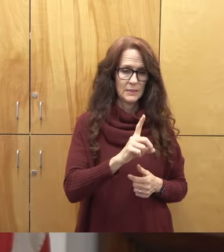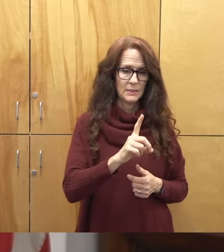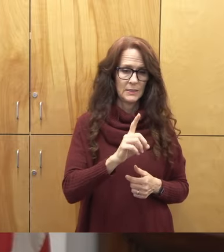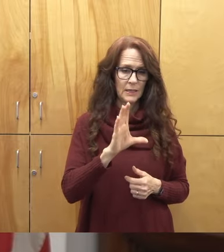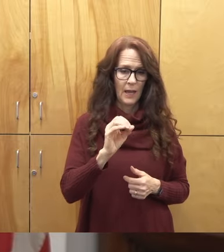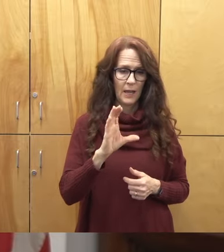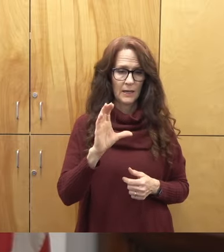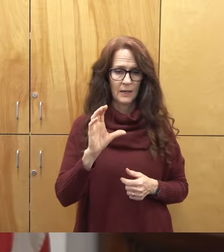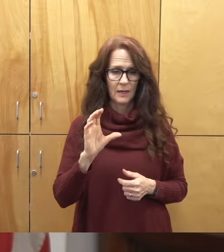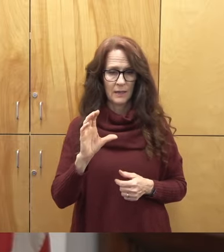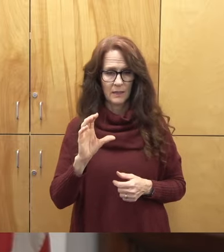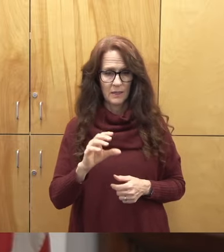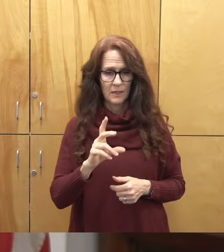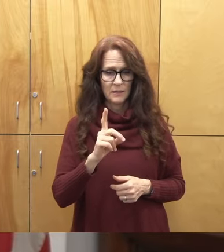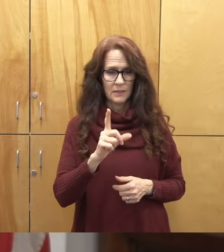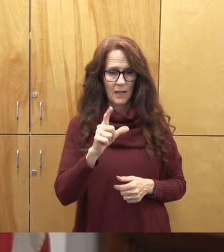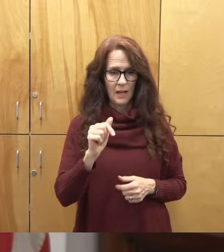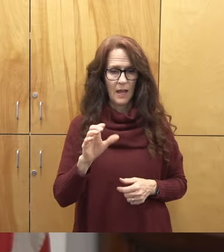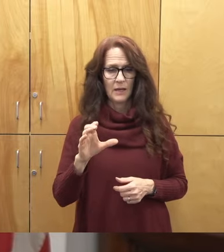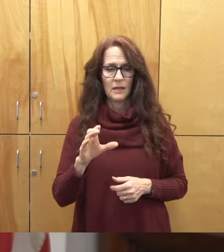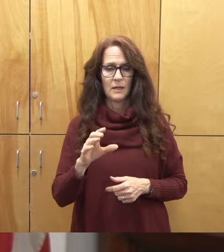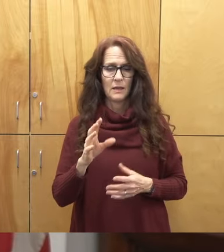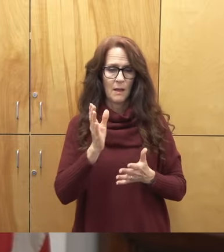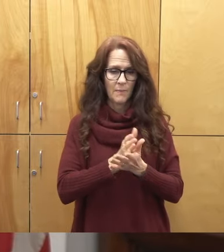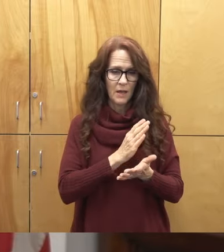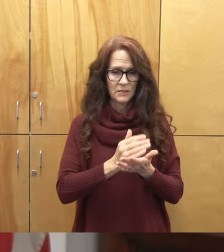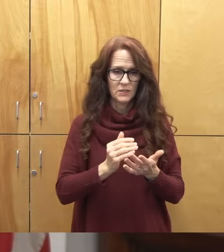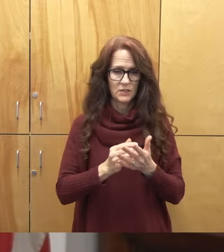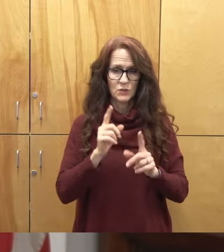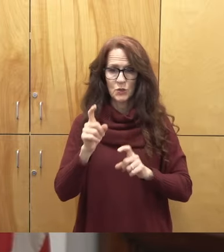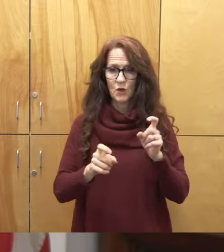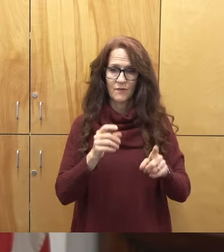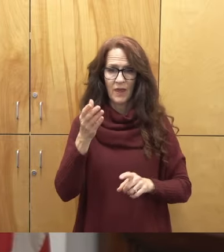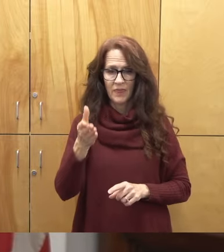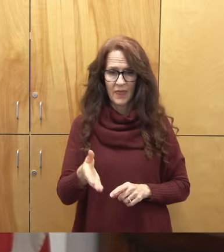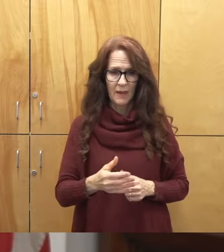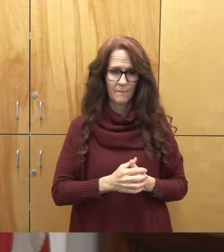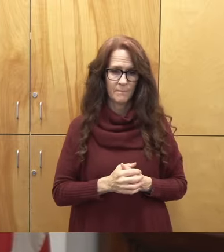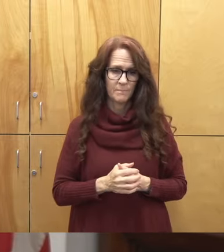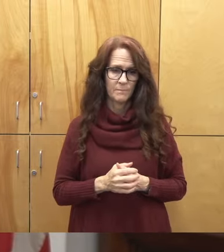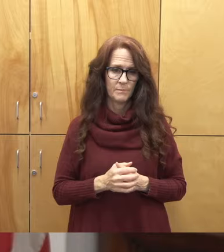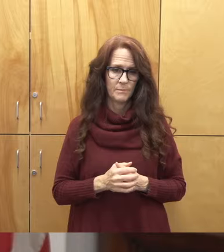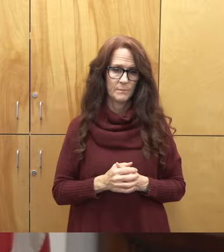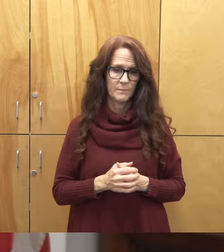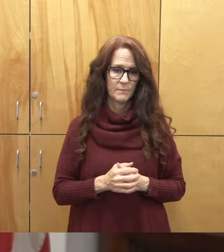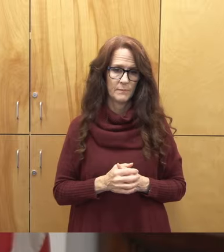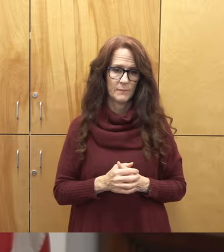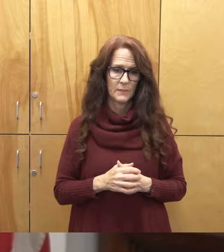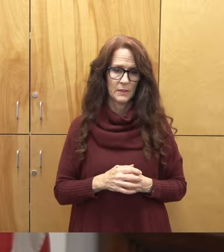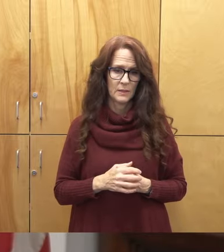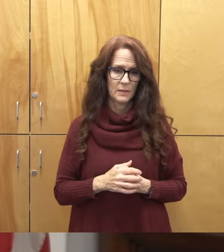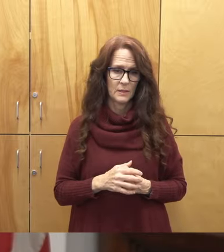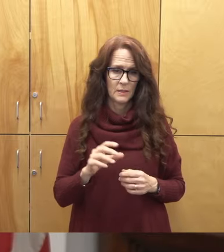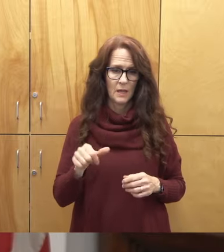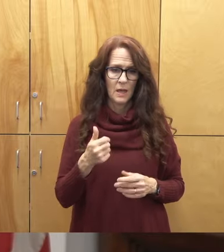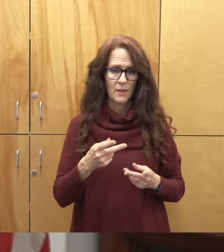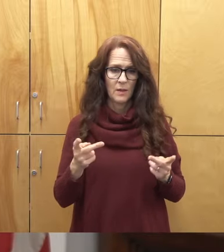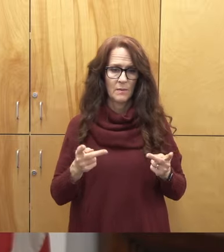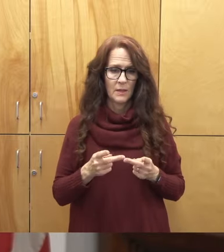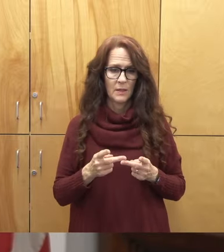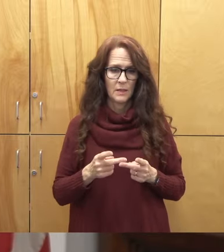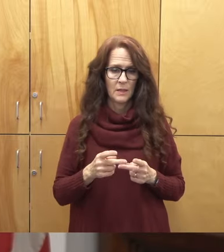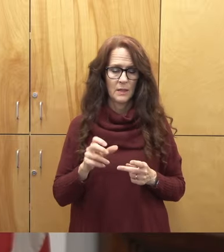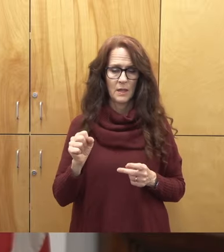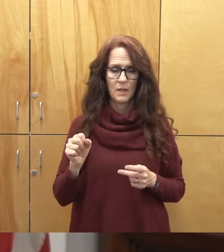DLAC, there's gonna be a budget engagement survey there. If you're at, what were some of the other spaces, Mr.